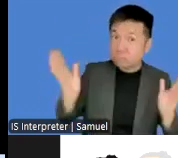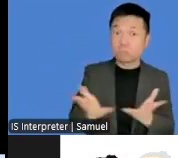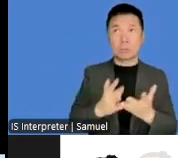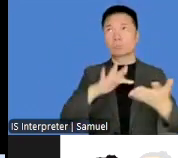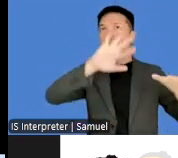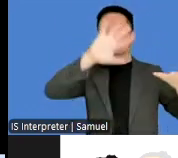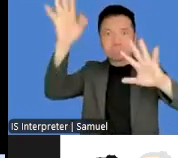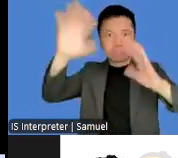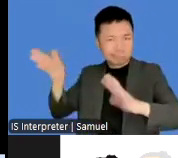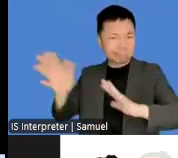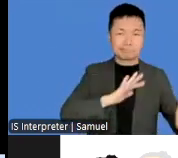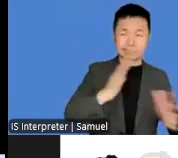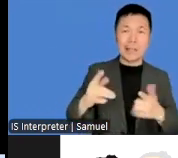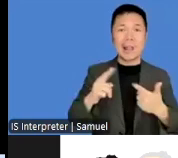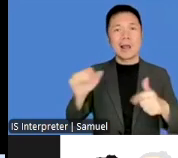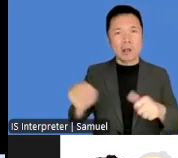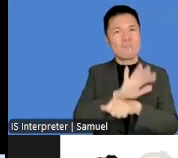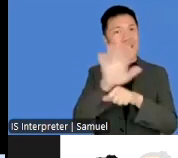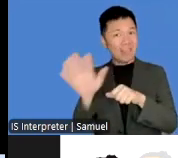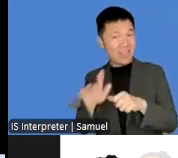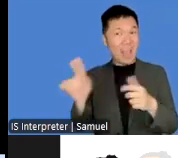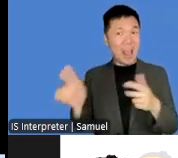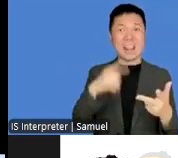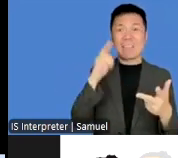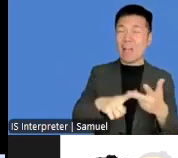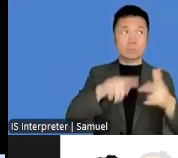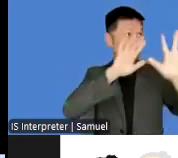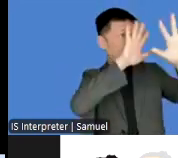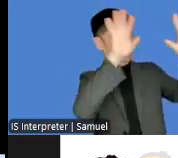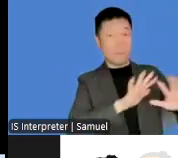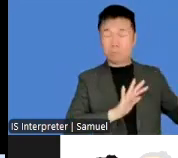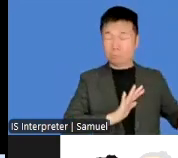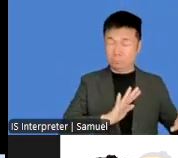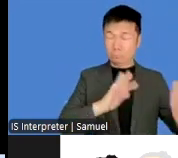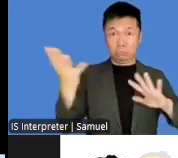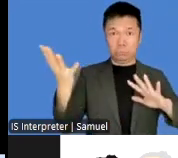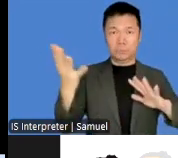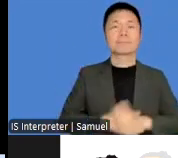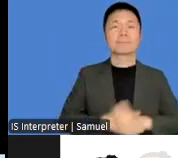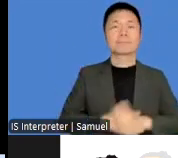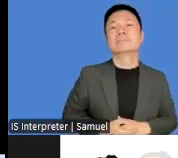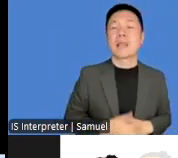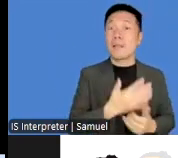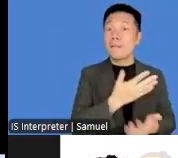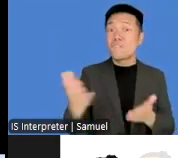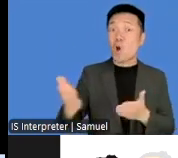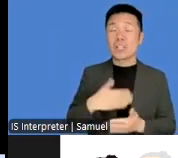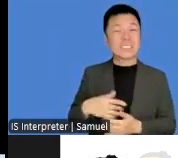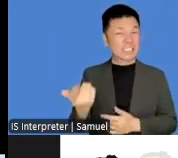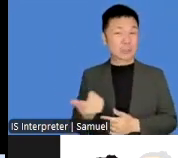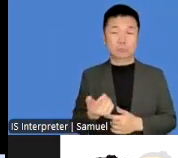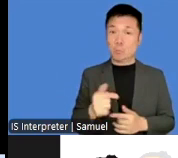pandemic, as well as the deepening climate crisis. During situations of risk and humanitarian